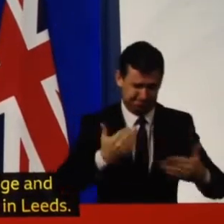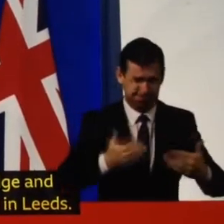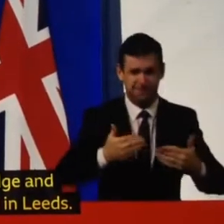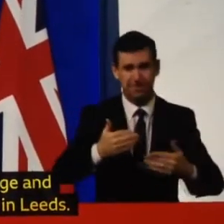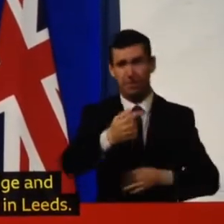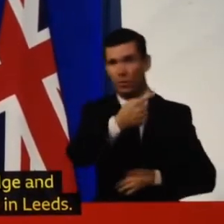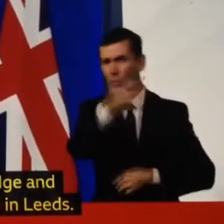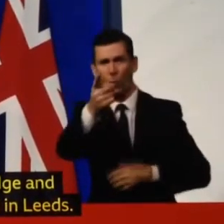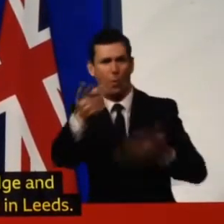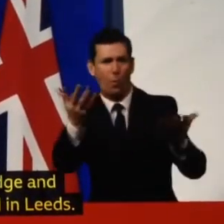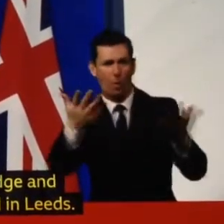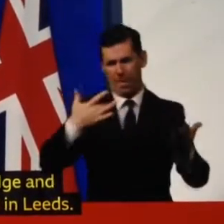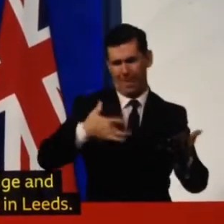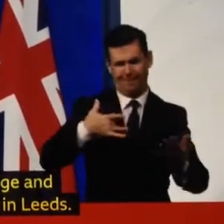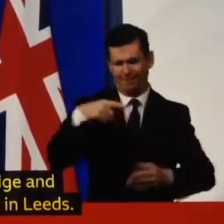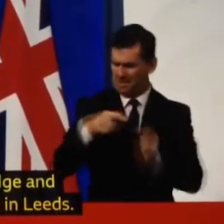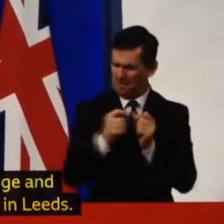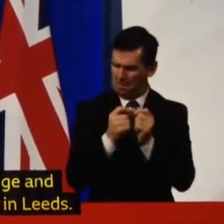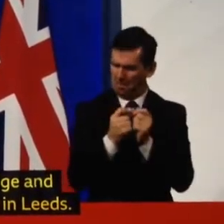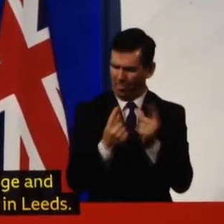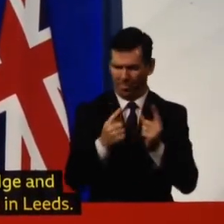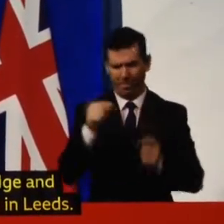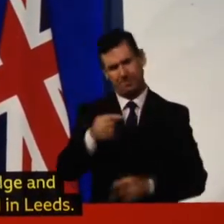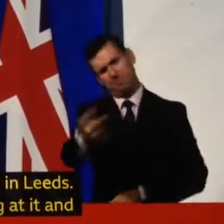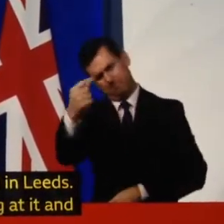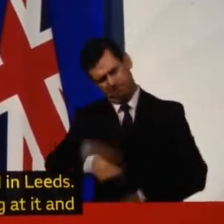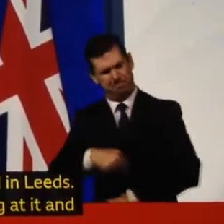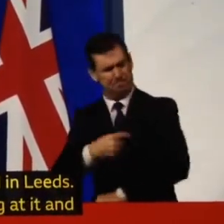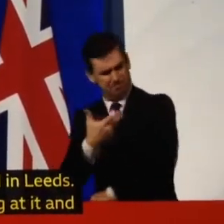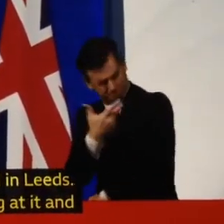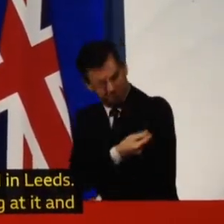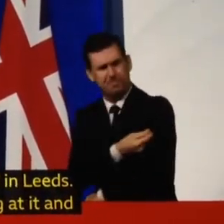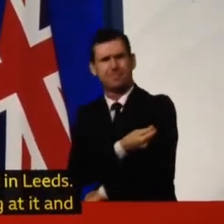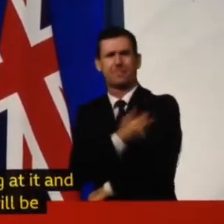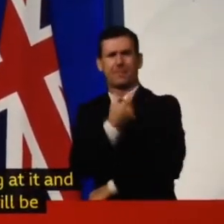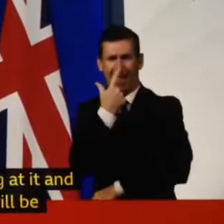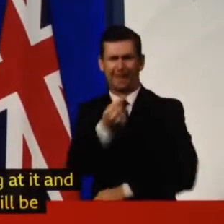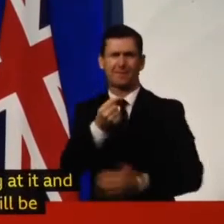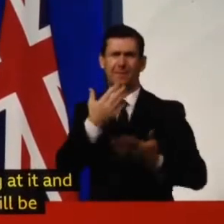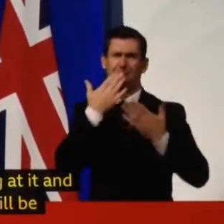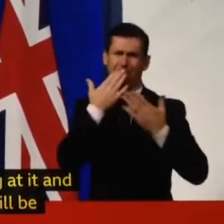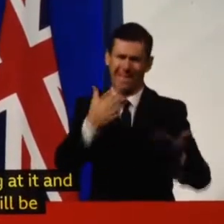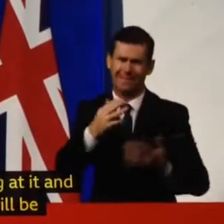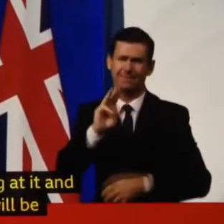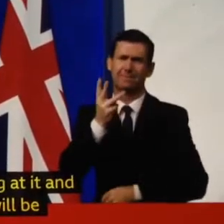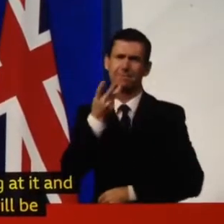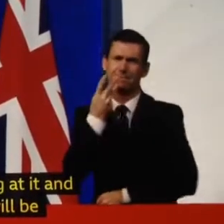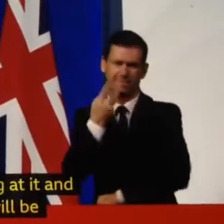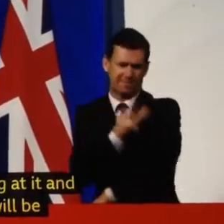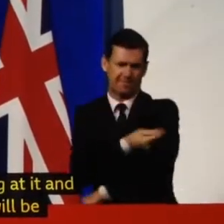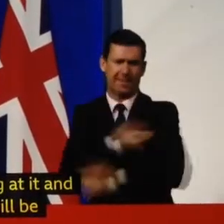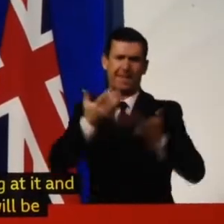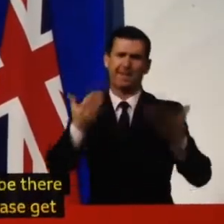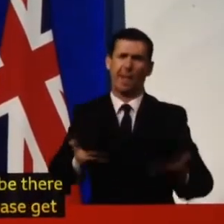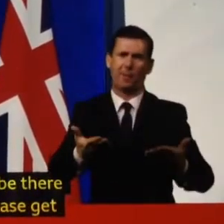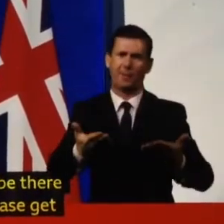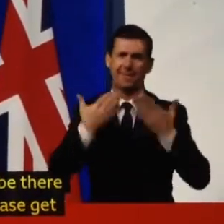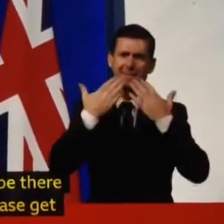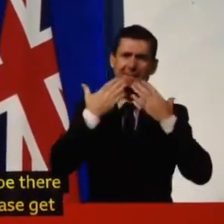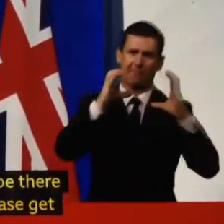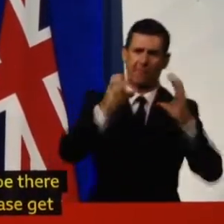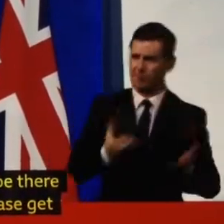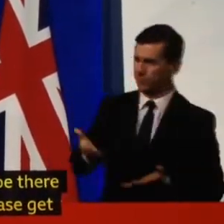we'll be there with a jab for you. So please, get boosted now. Thank you very much. I'm going to ask Chris